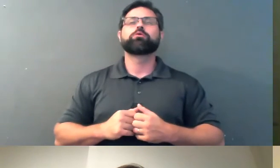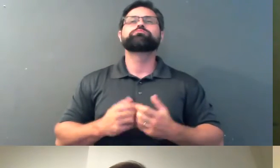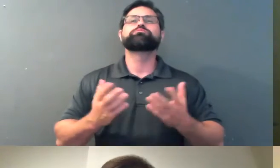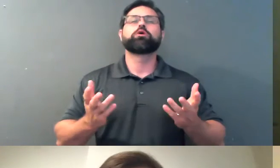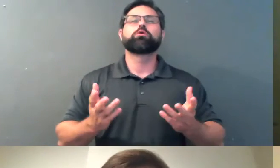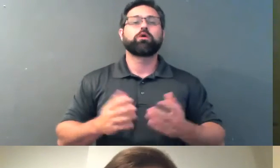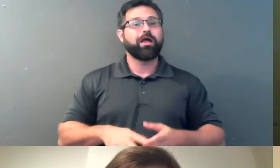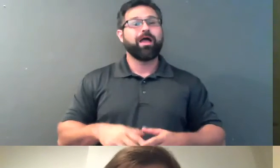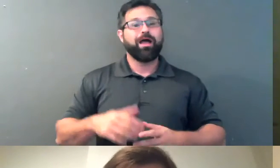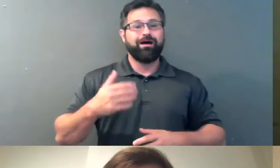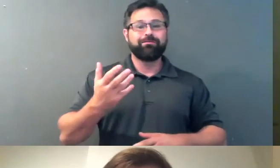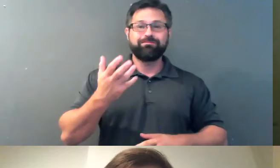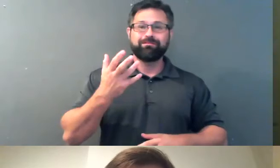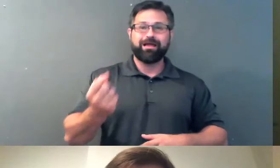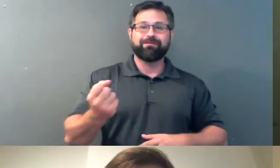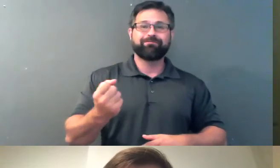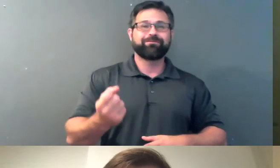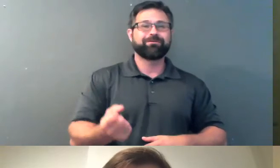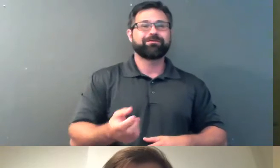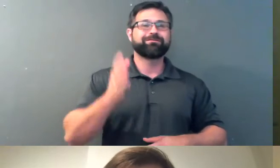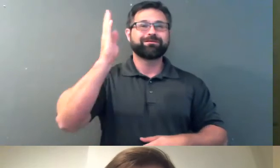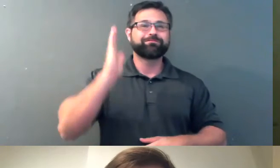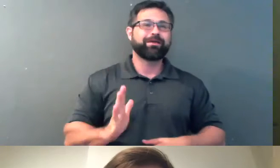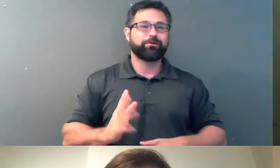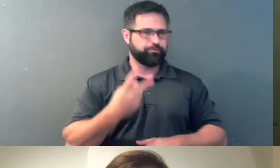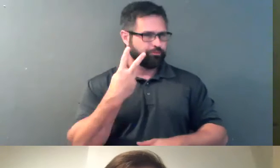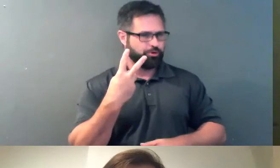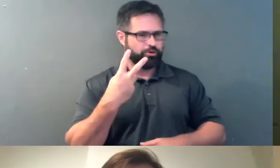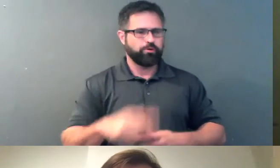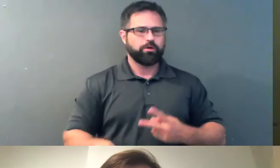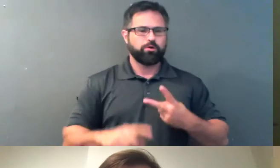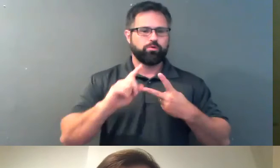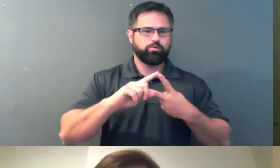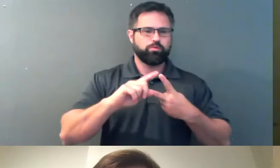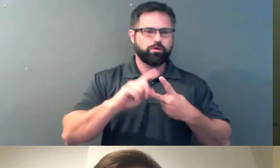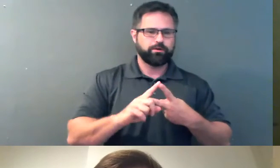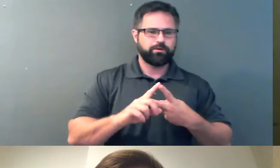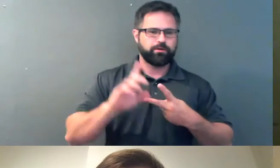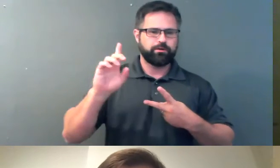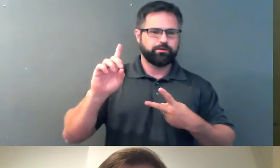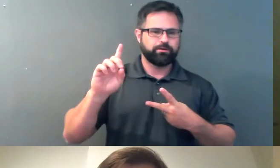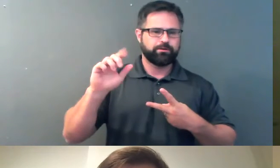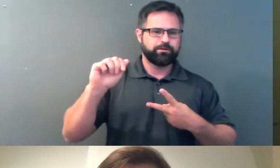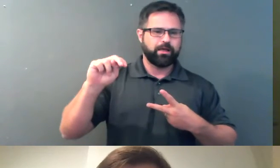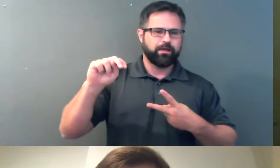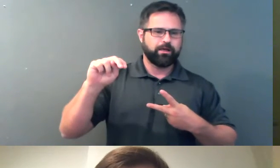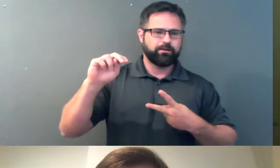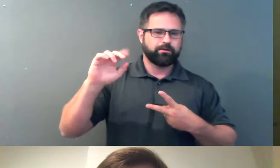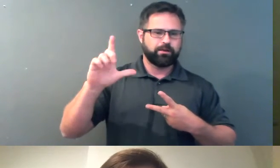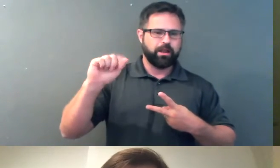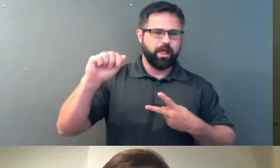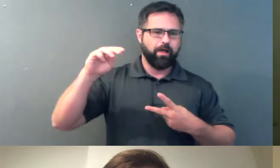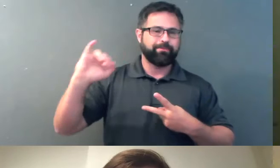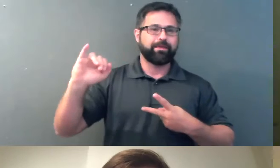Our two speakers are Mr. Danlami Basharu from Nigeria, current chair of